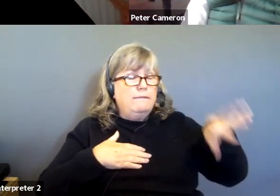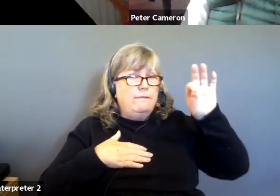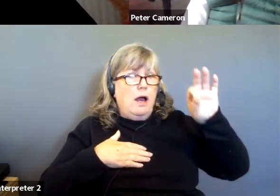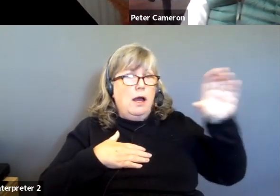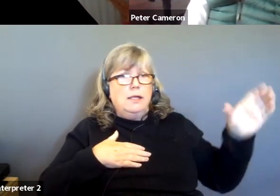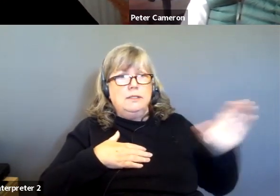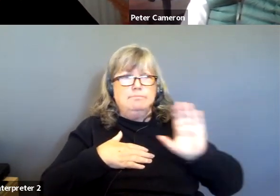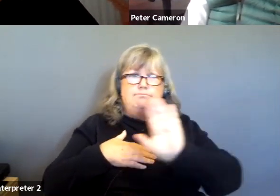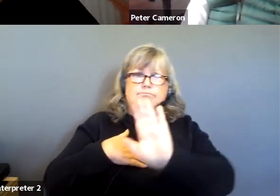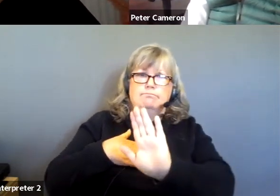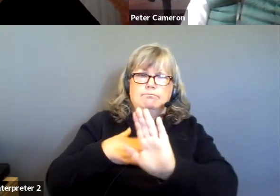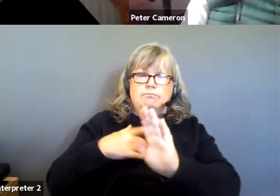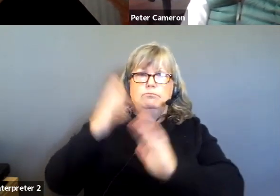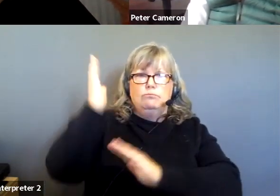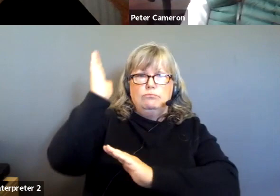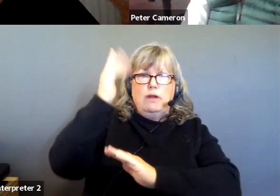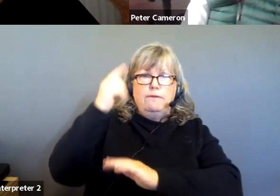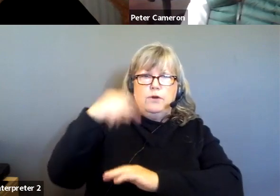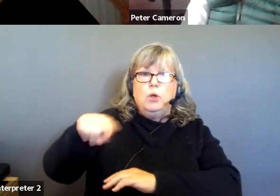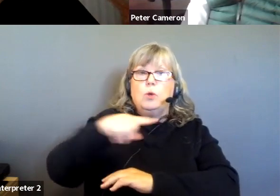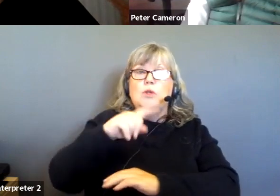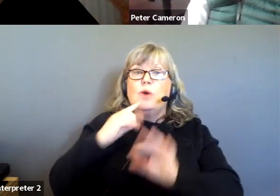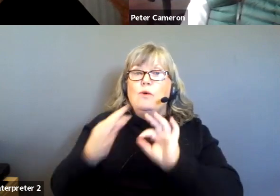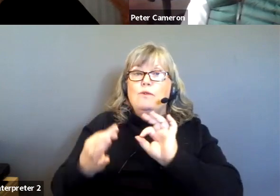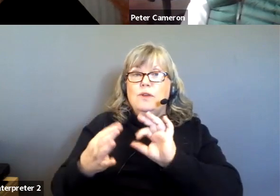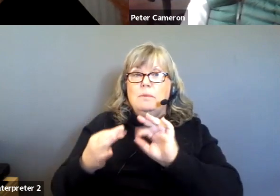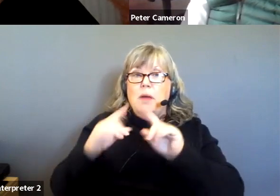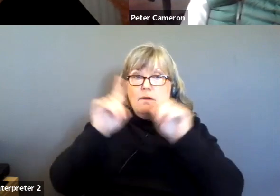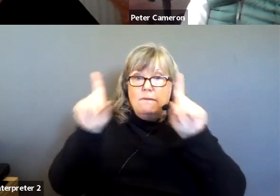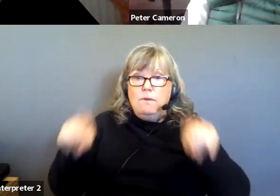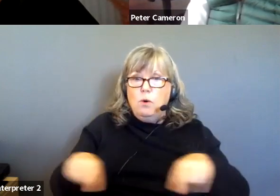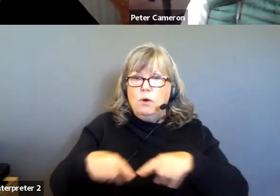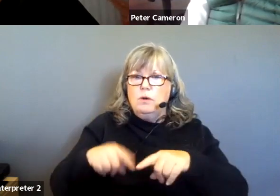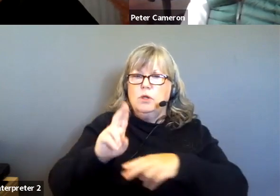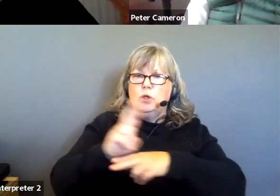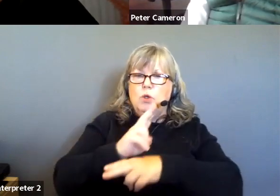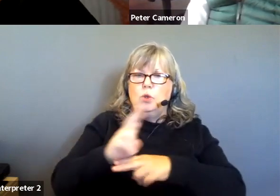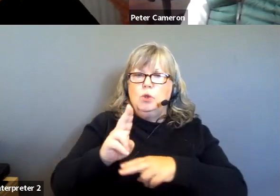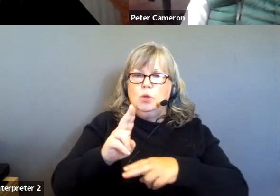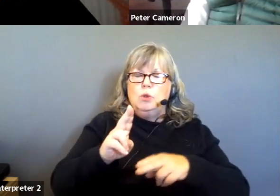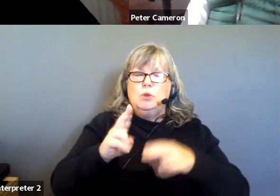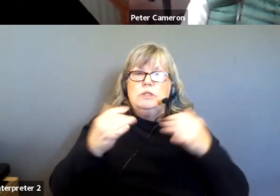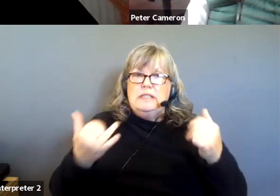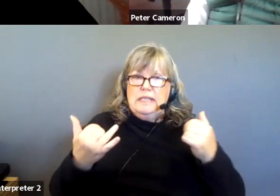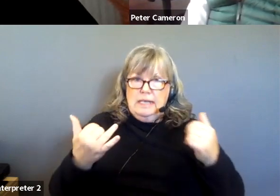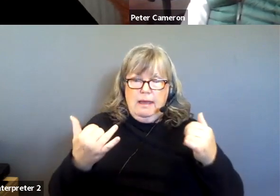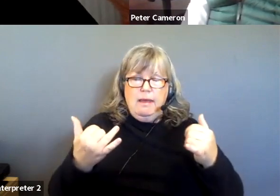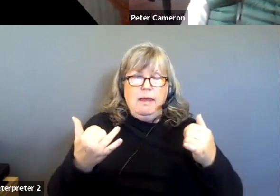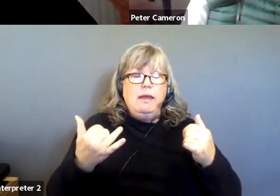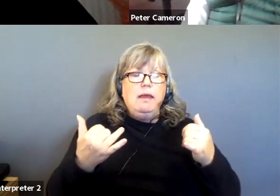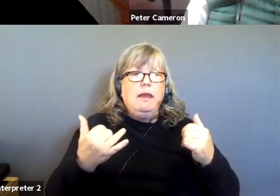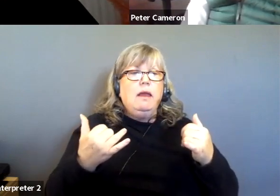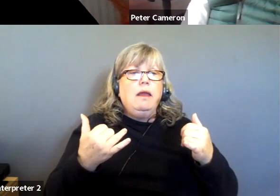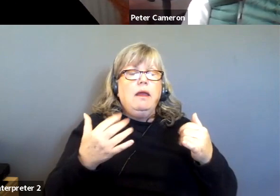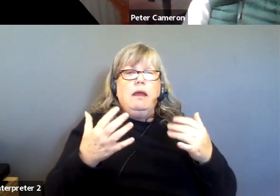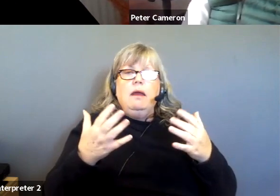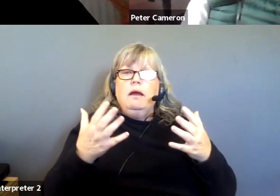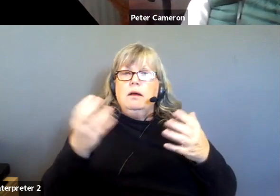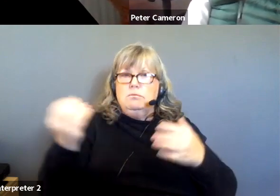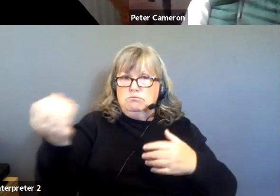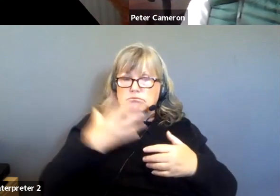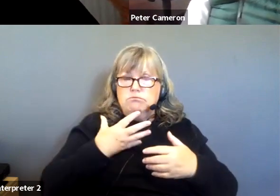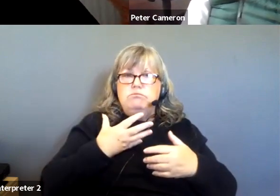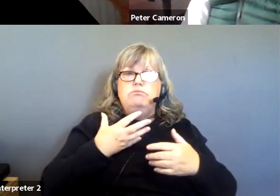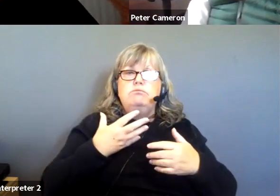Tuesdays. So please fill out our feedback today for both us and Peter, and offer some suggestions for our